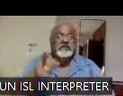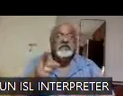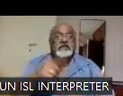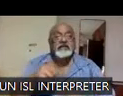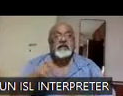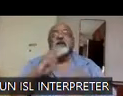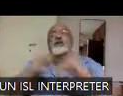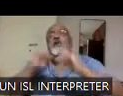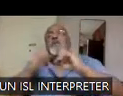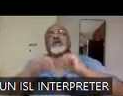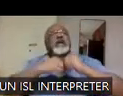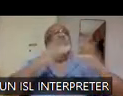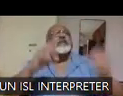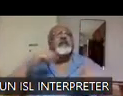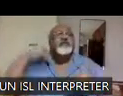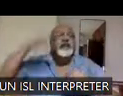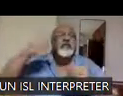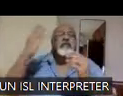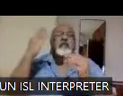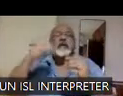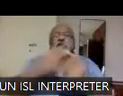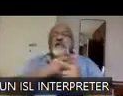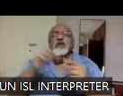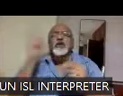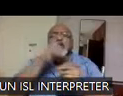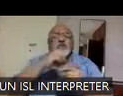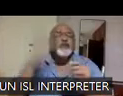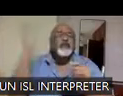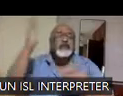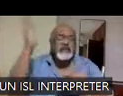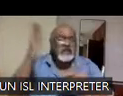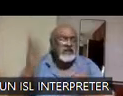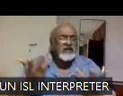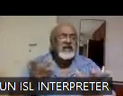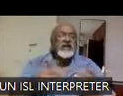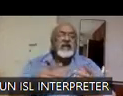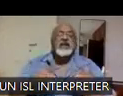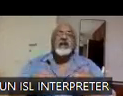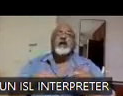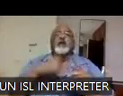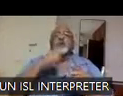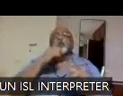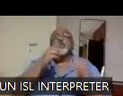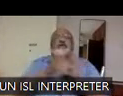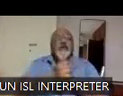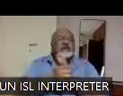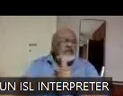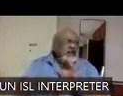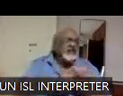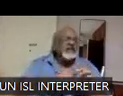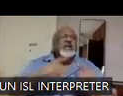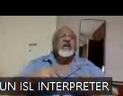liaises with cinema actors, university professors, livelihood soft skills, and